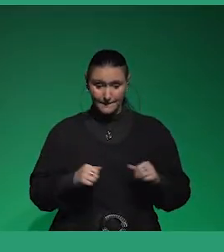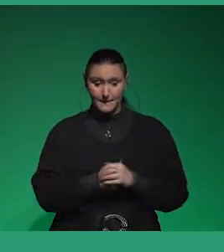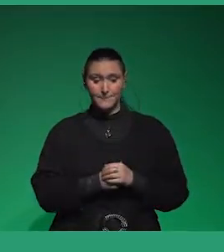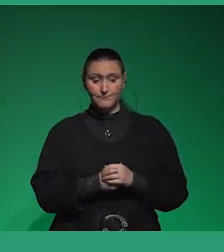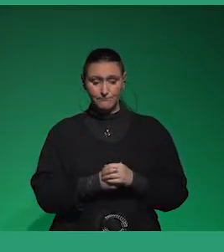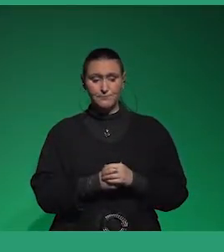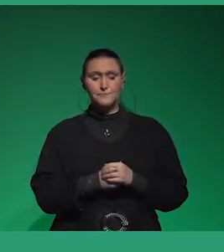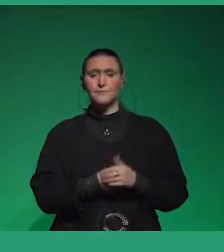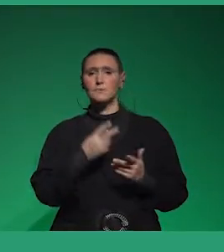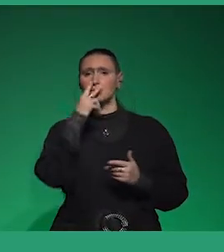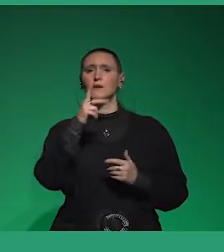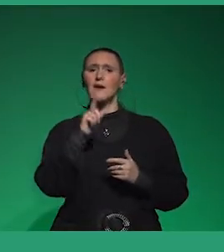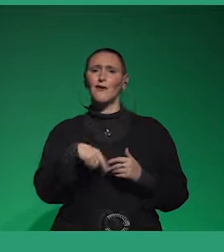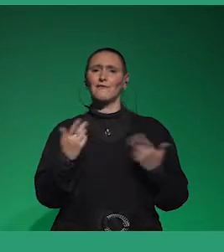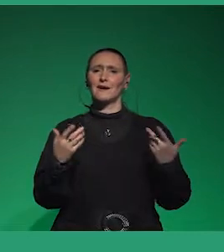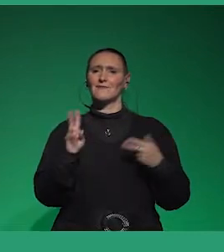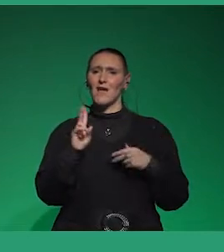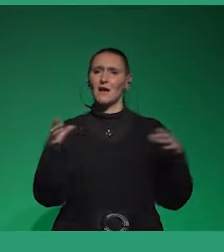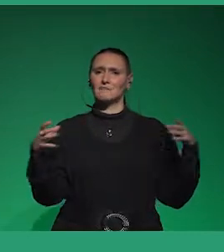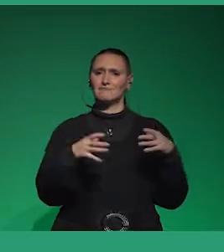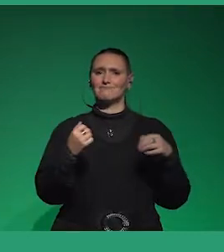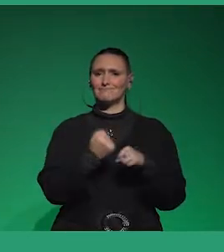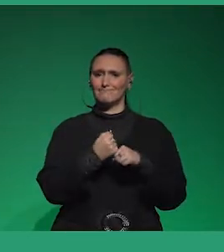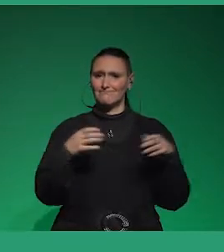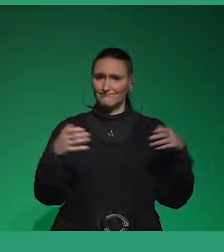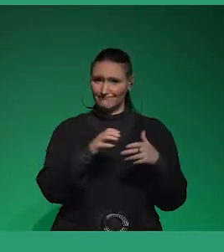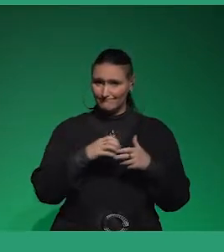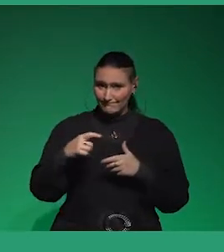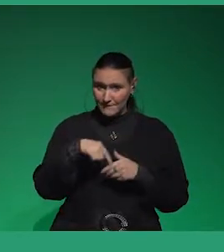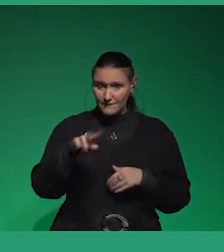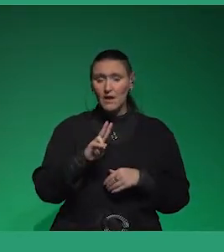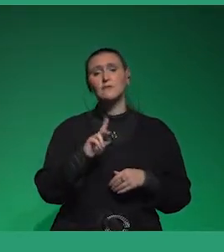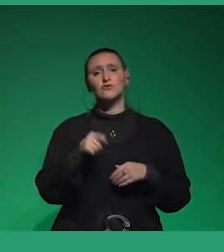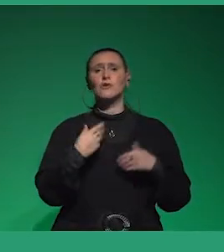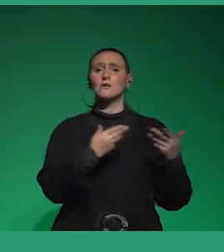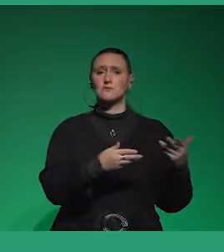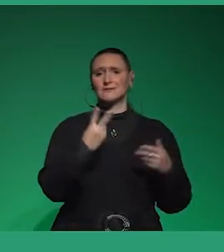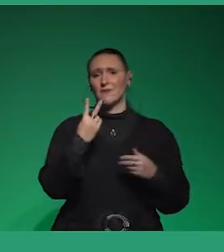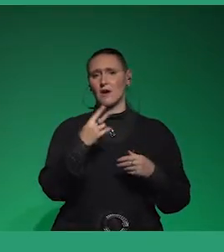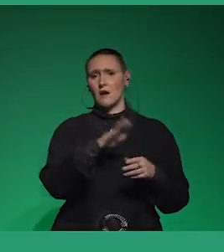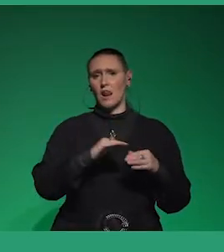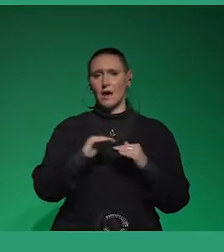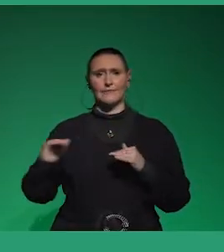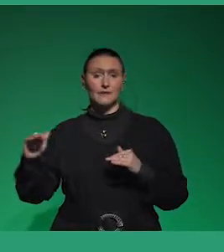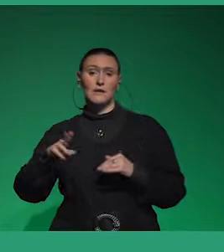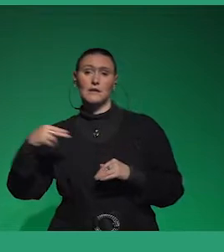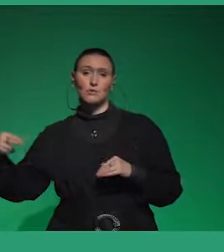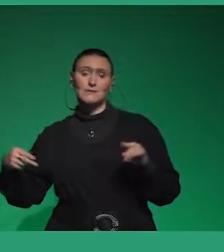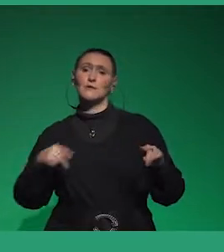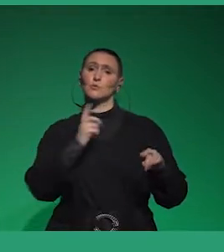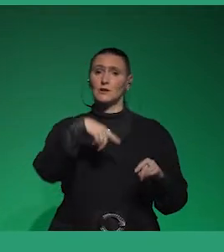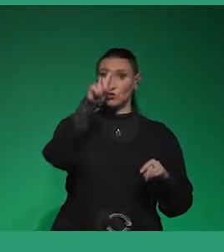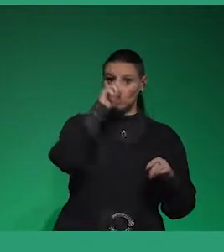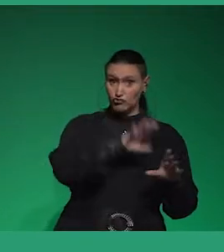So the consortium, an international consortium between the two countries, between Indonesia and Germany, and